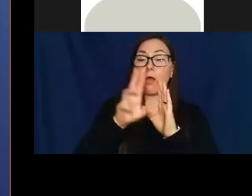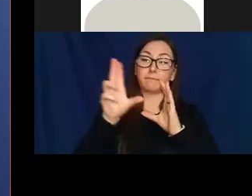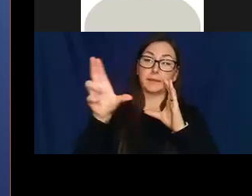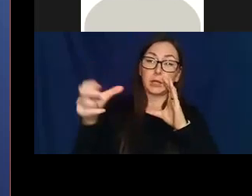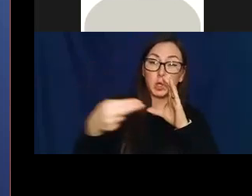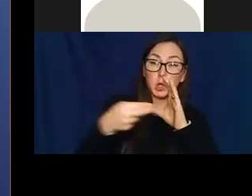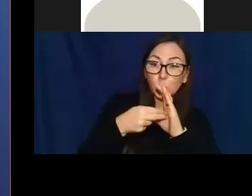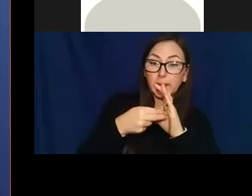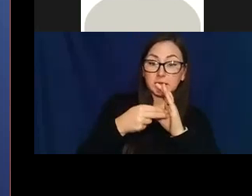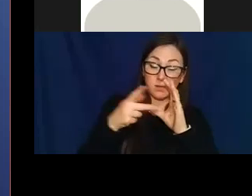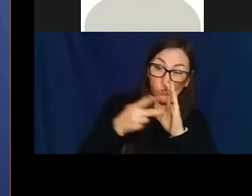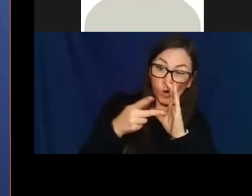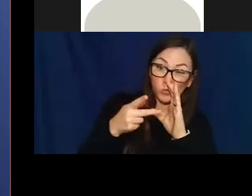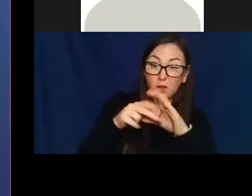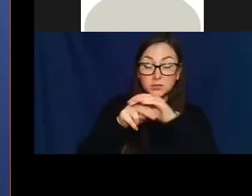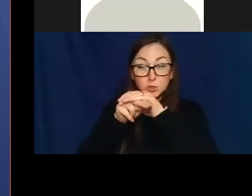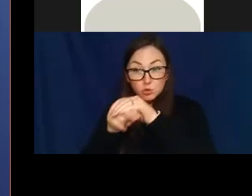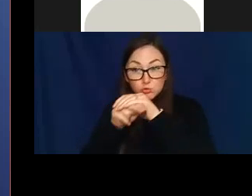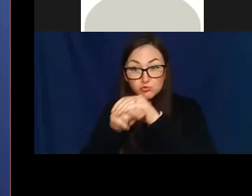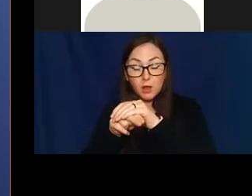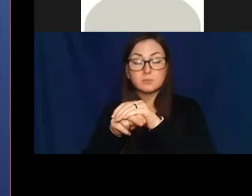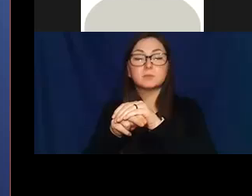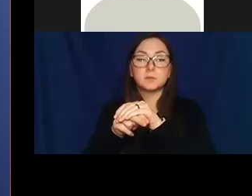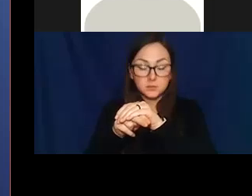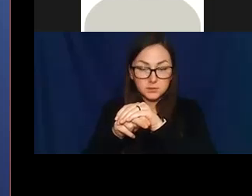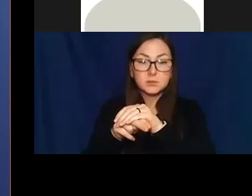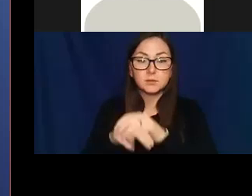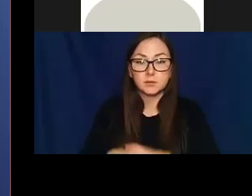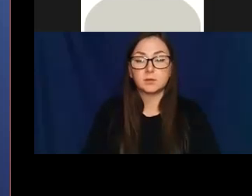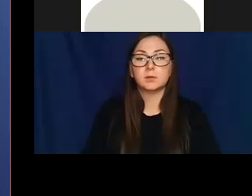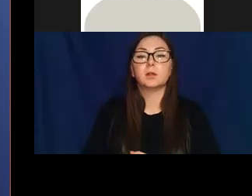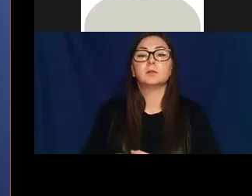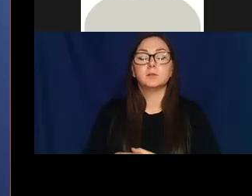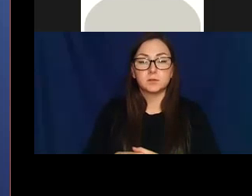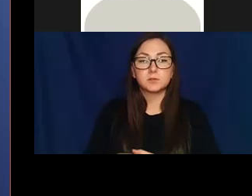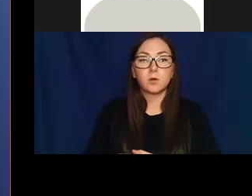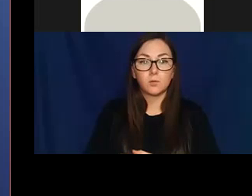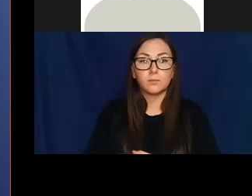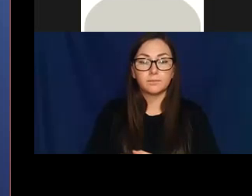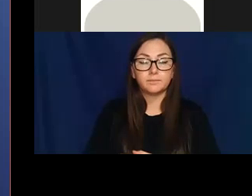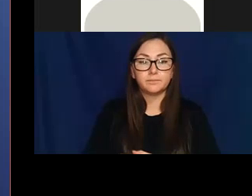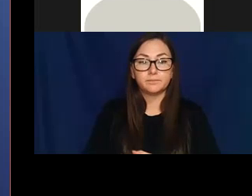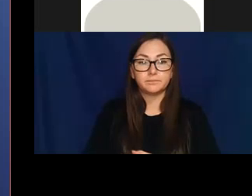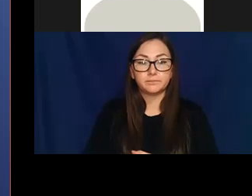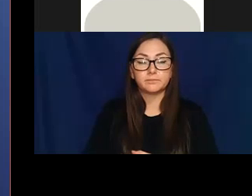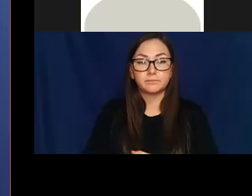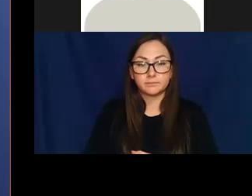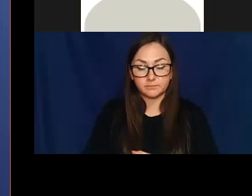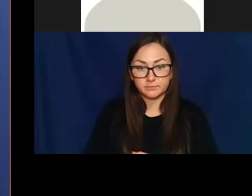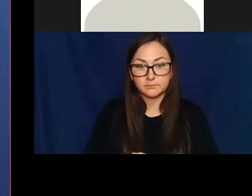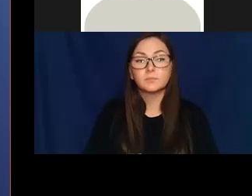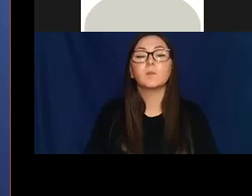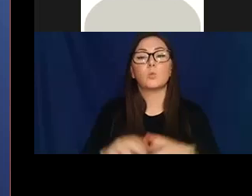protons and the neutrons exist. Did not know where the electrons were. We went through